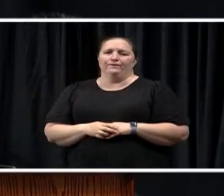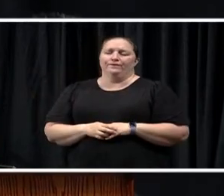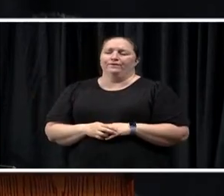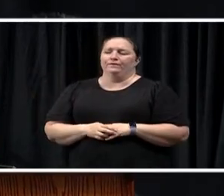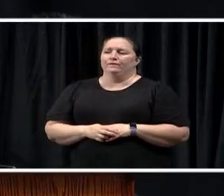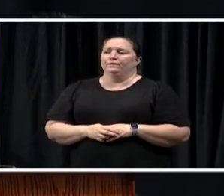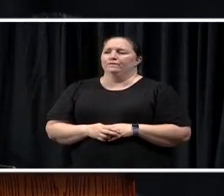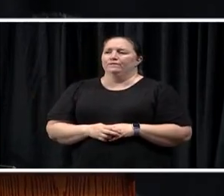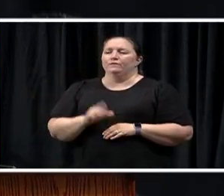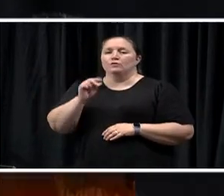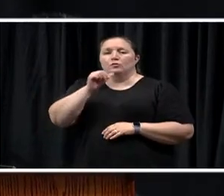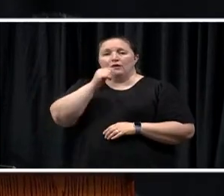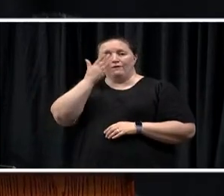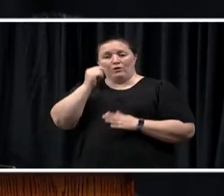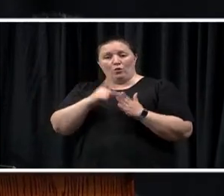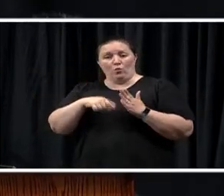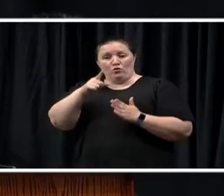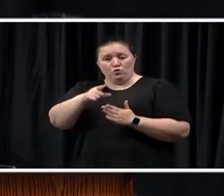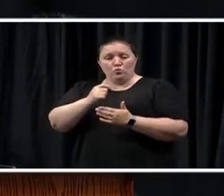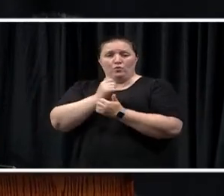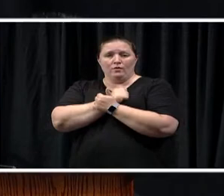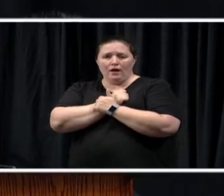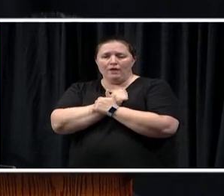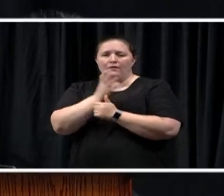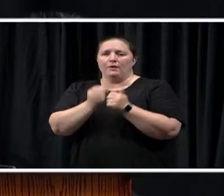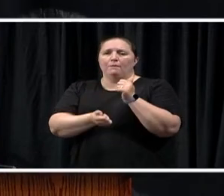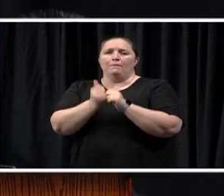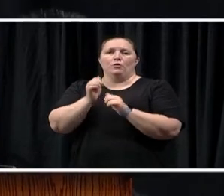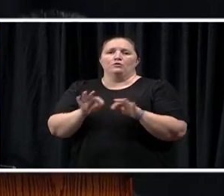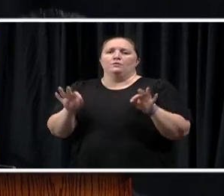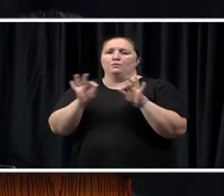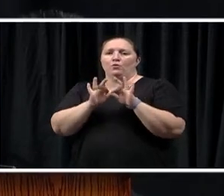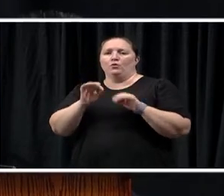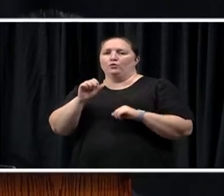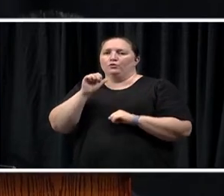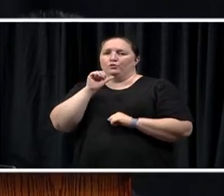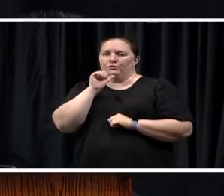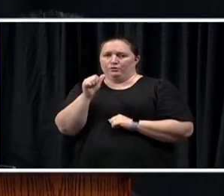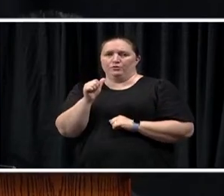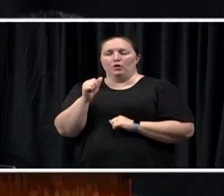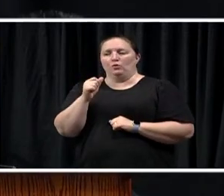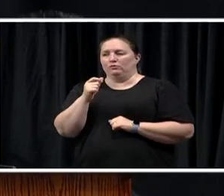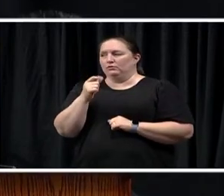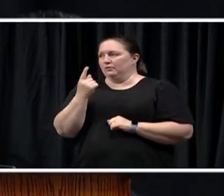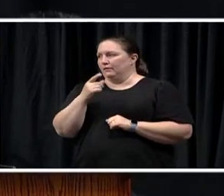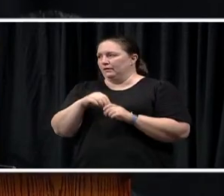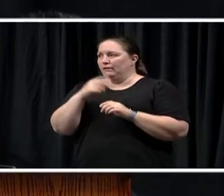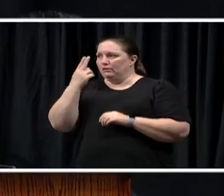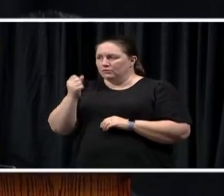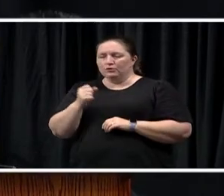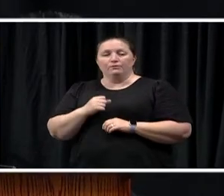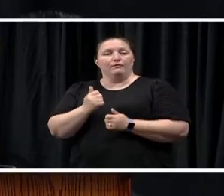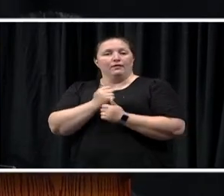Don't lose sight of what you love, and most importantly, please don't peak in high school. Love your big sister.